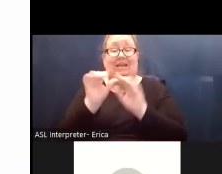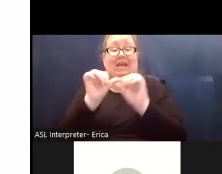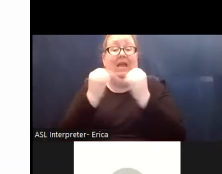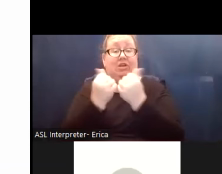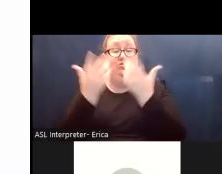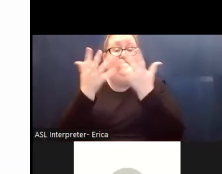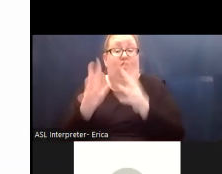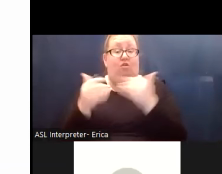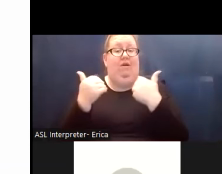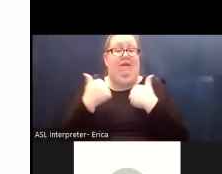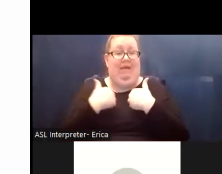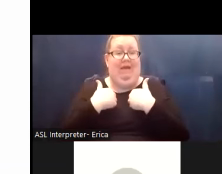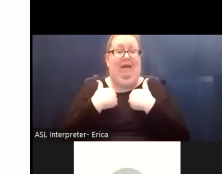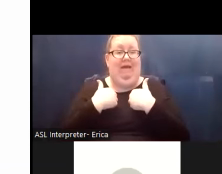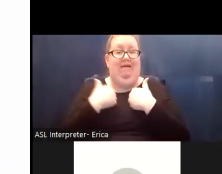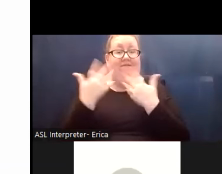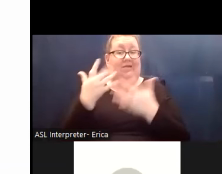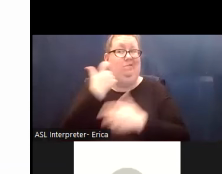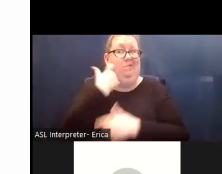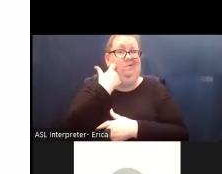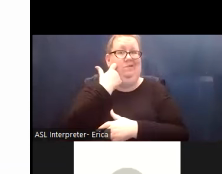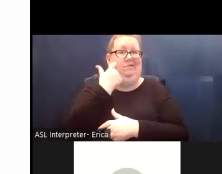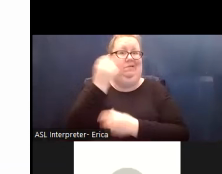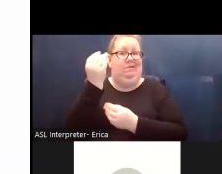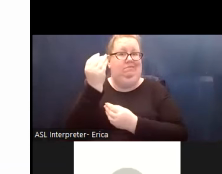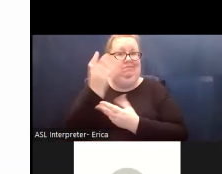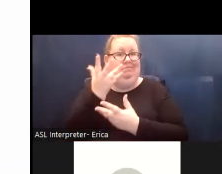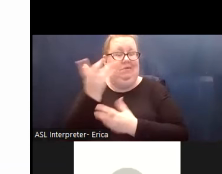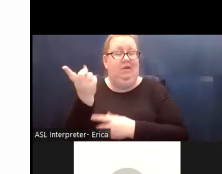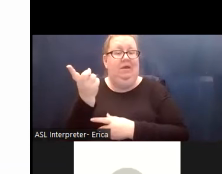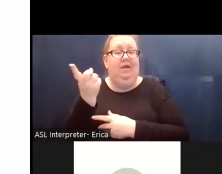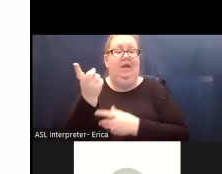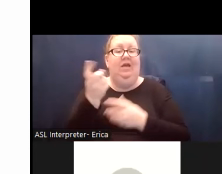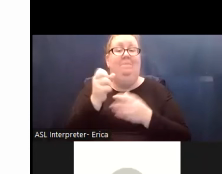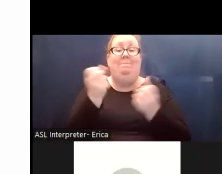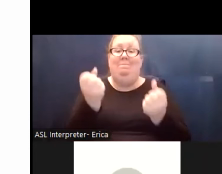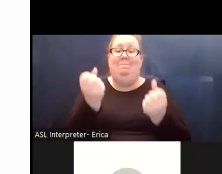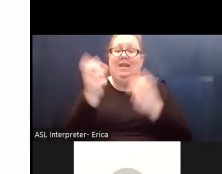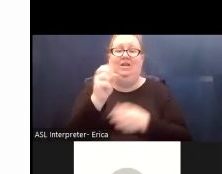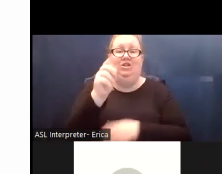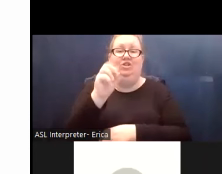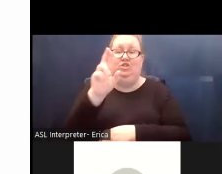have, as we recently heard, many sewer separation projects going on.